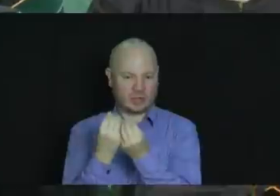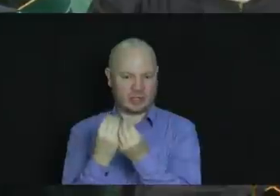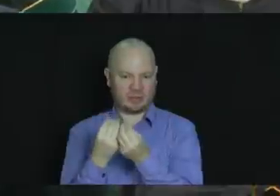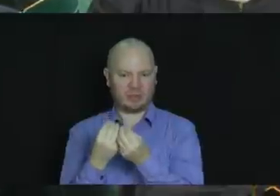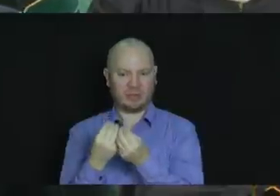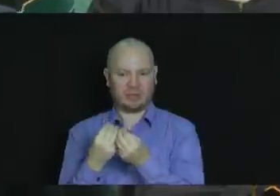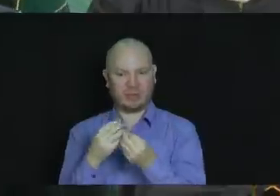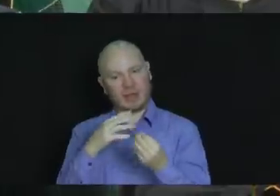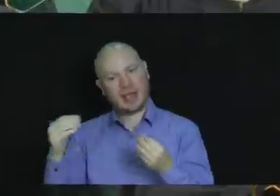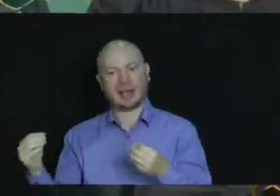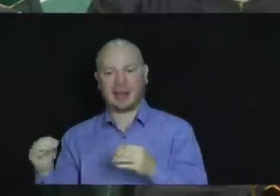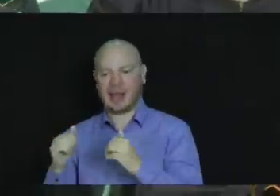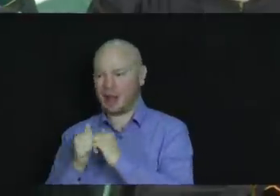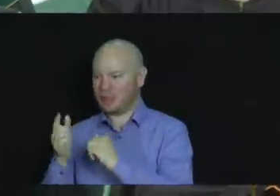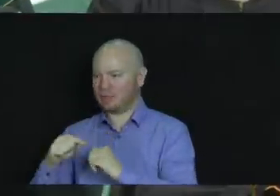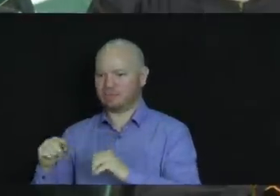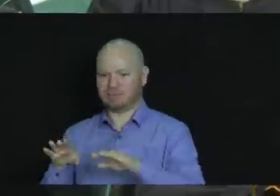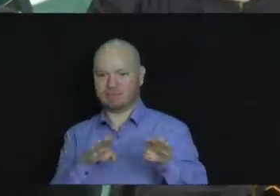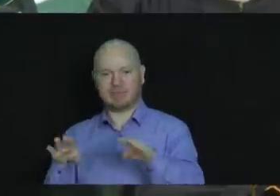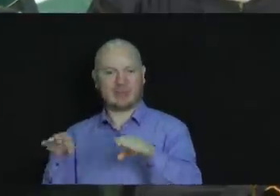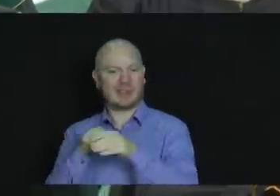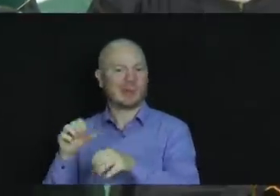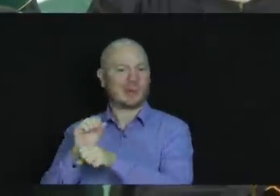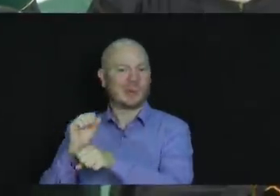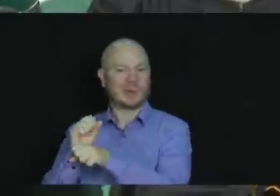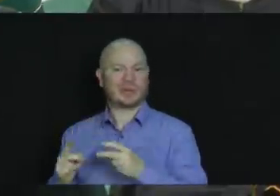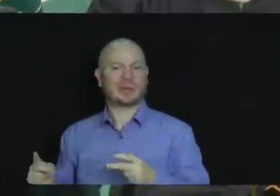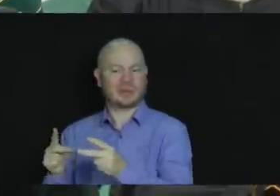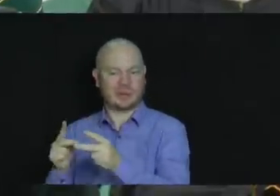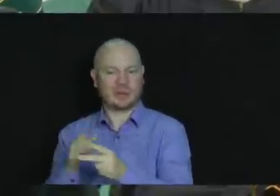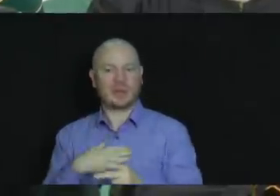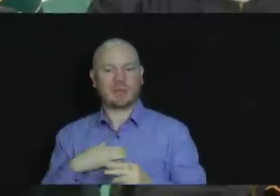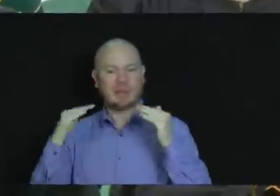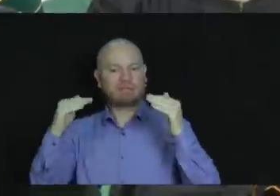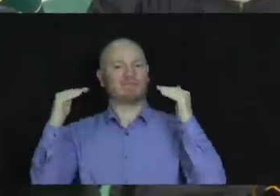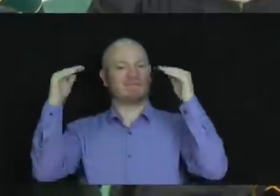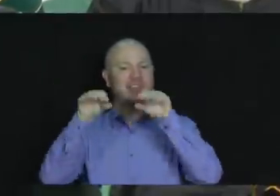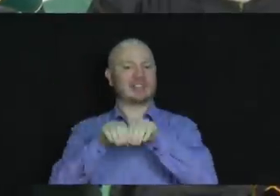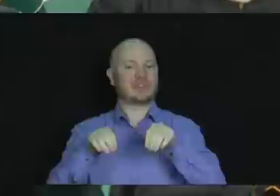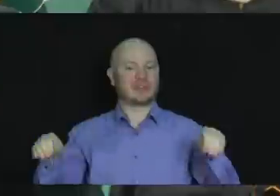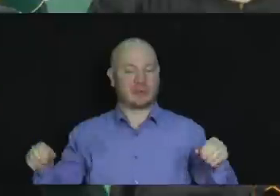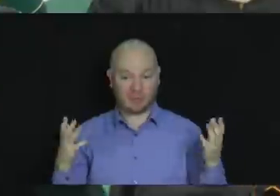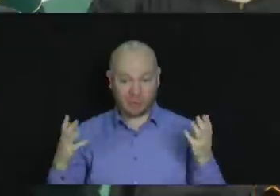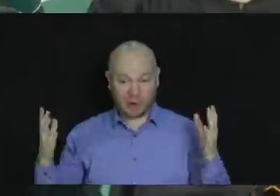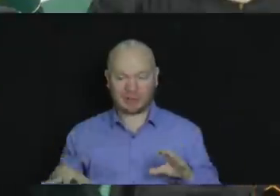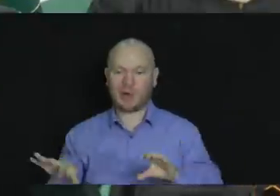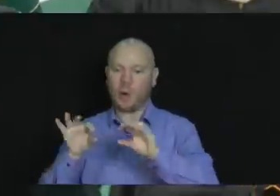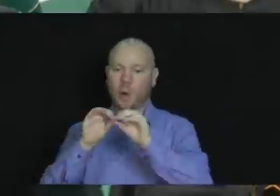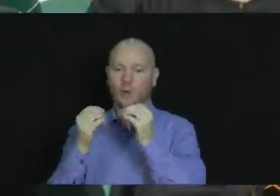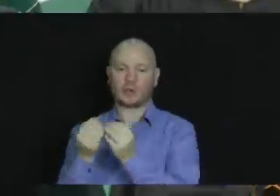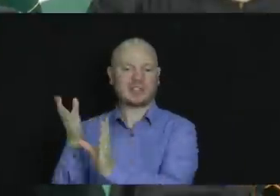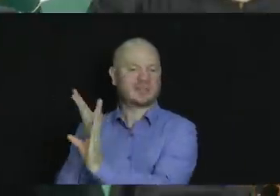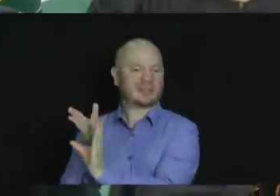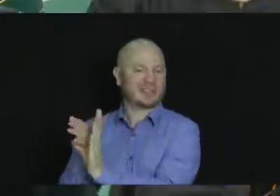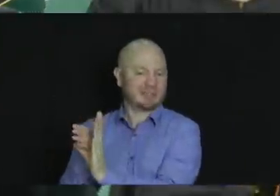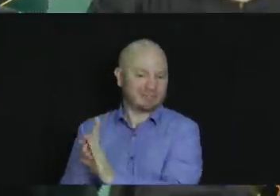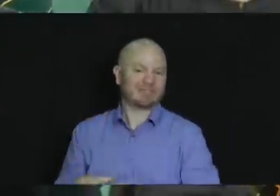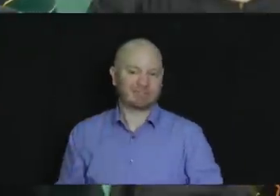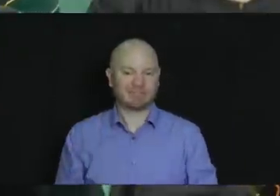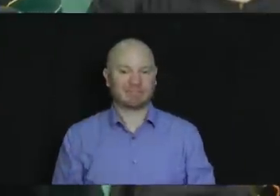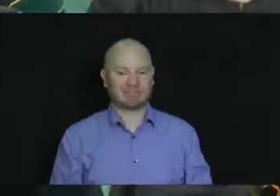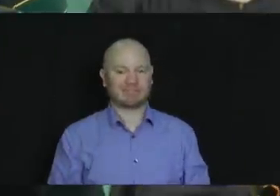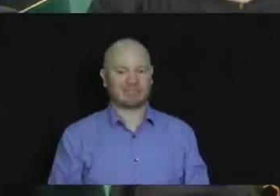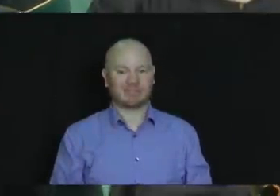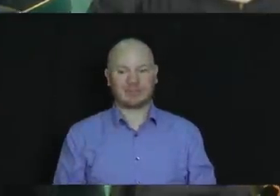workplace. So my advanced degree was in the field of organizational psychology. And as my knowledge and understanding